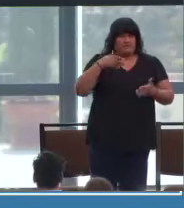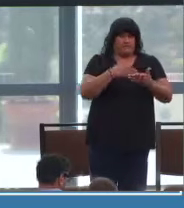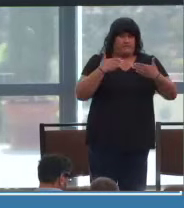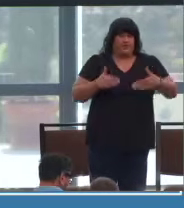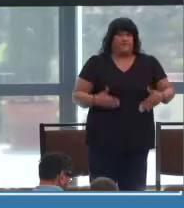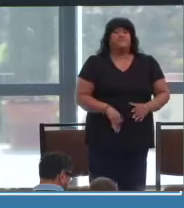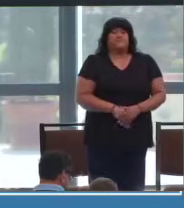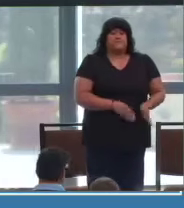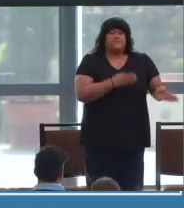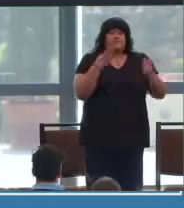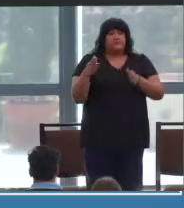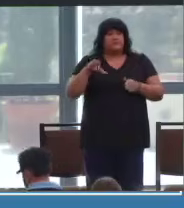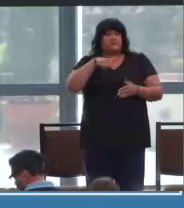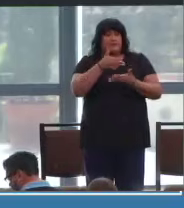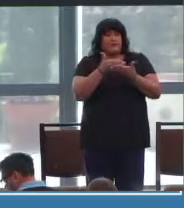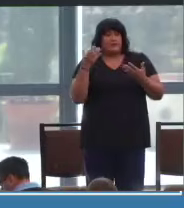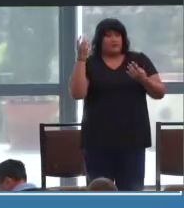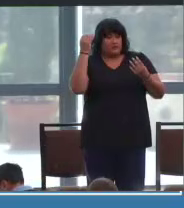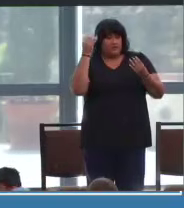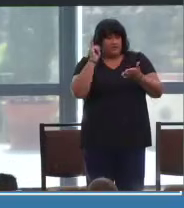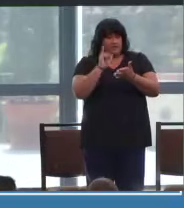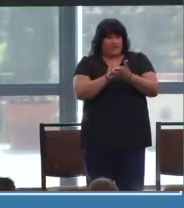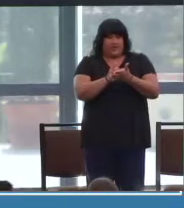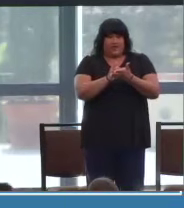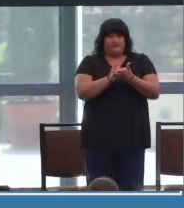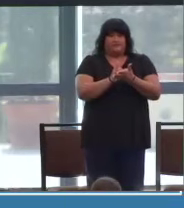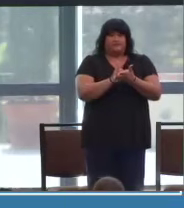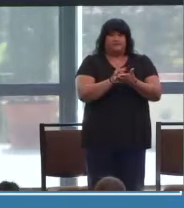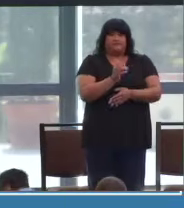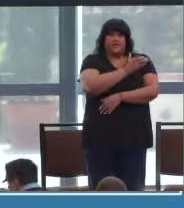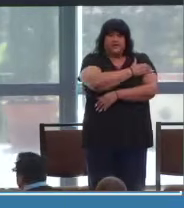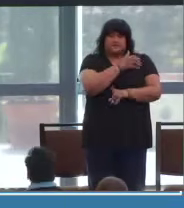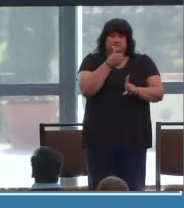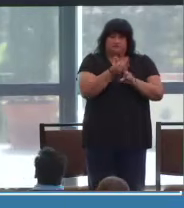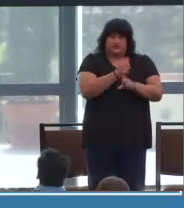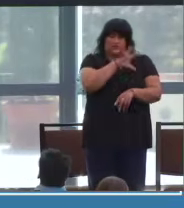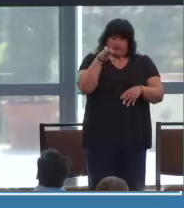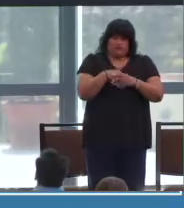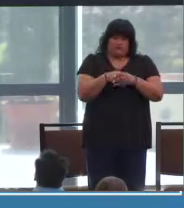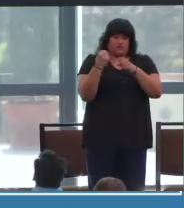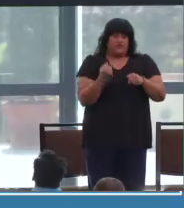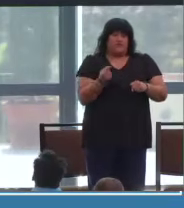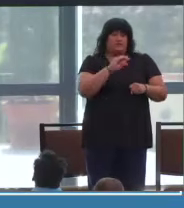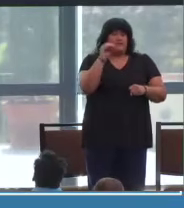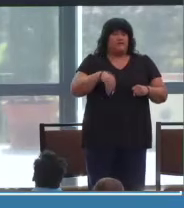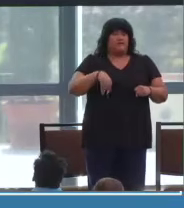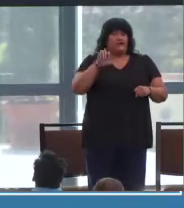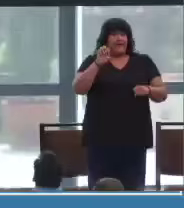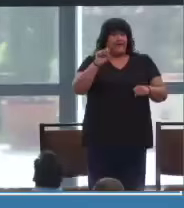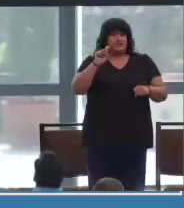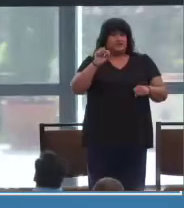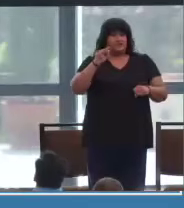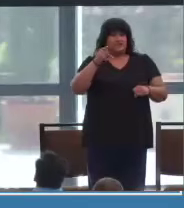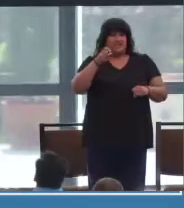about. The transdermal patch I already mentioned has actually a little bit of a higher dose of estrogen. So we tend to